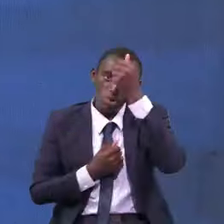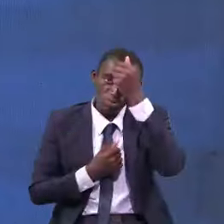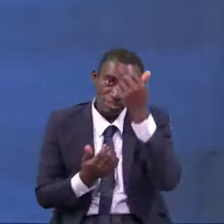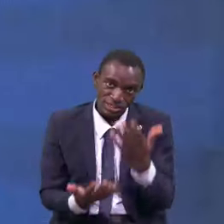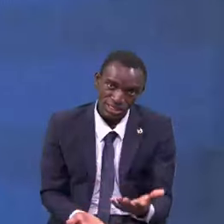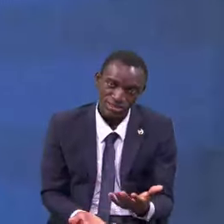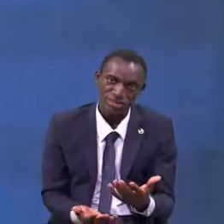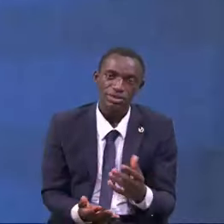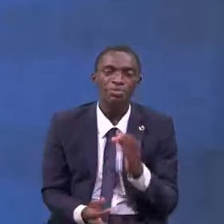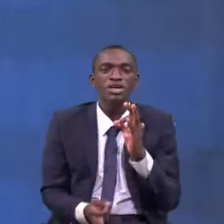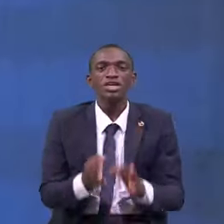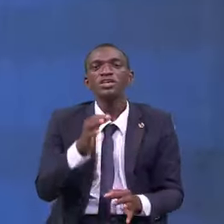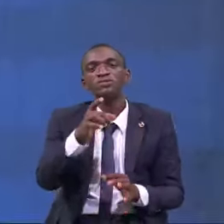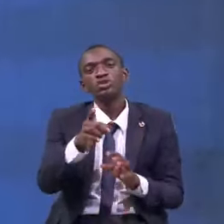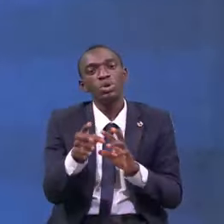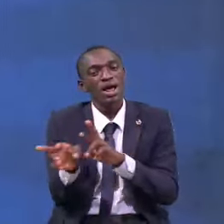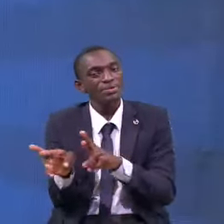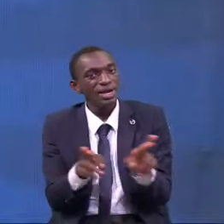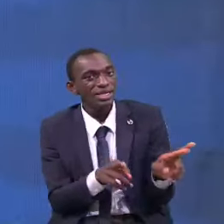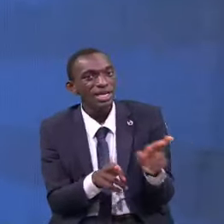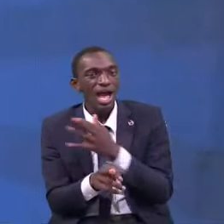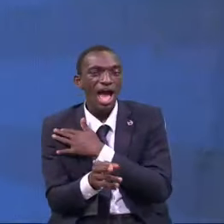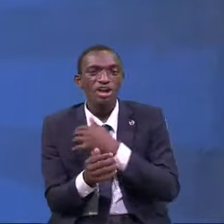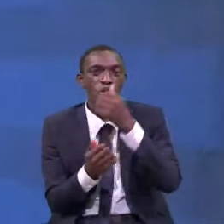If you be ready and obedient.